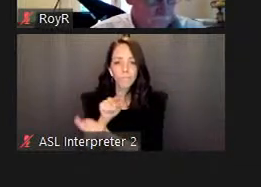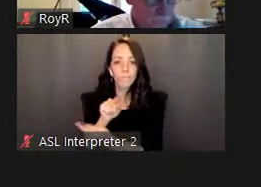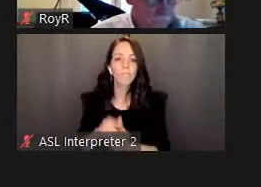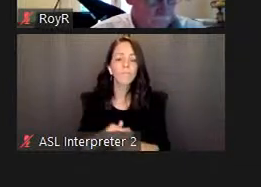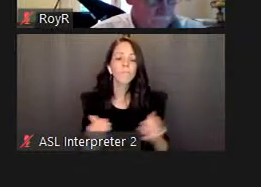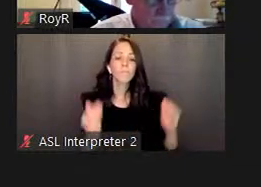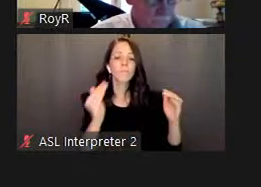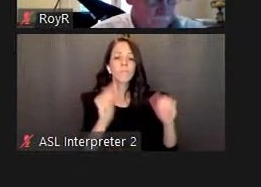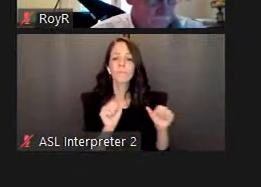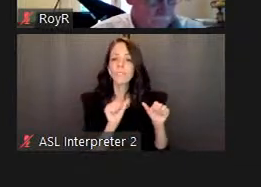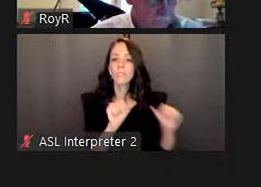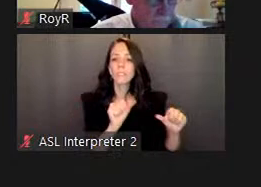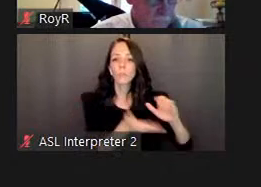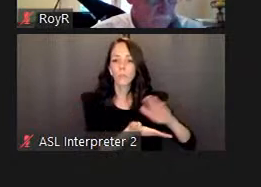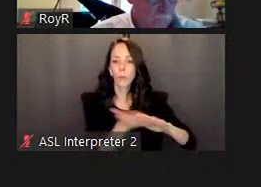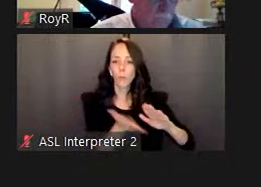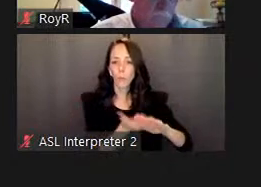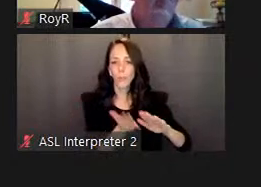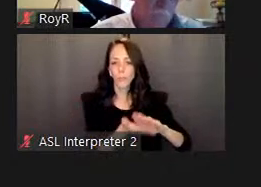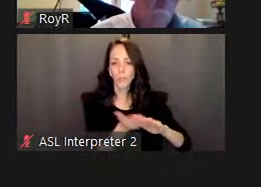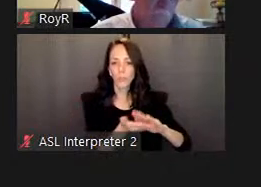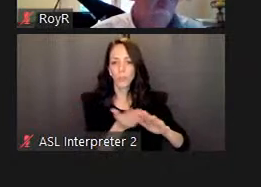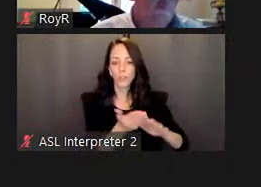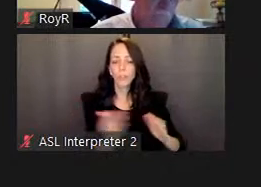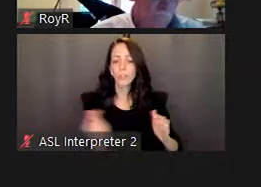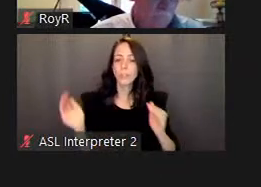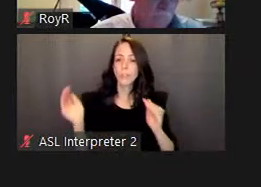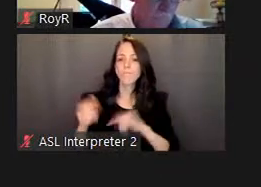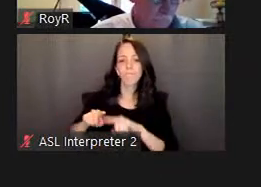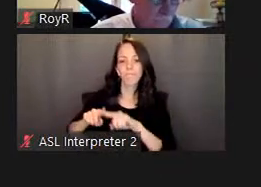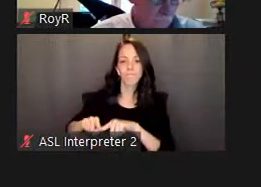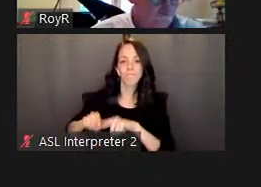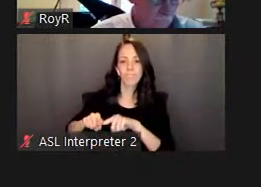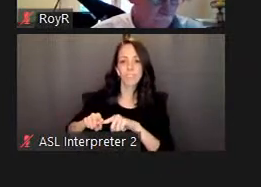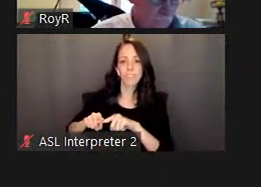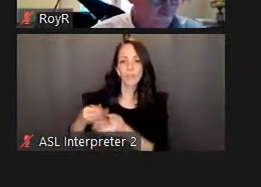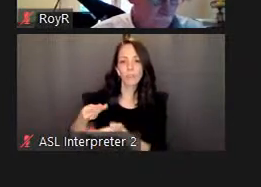continued operations, and a contingency fund.